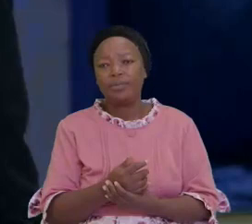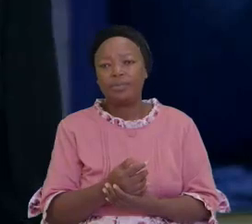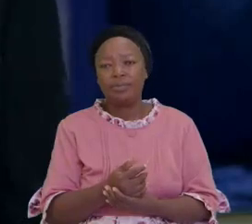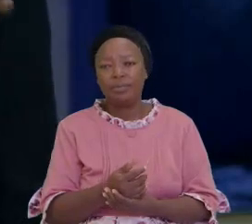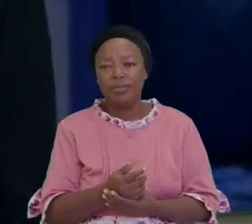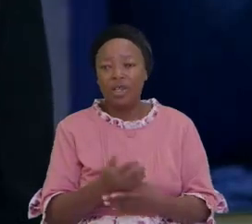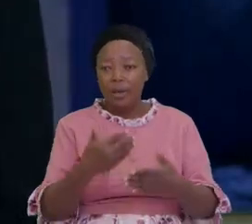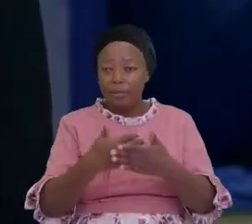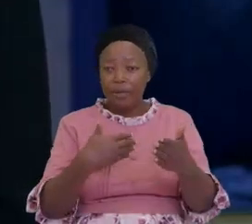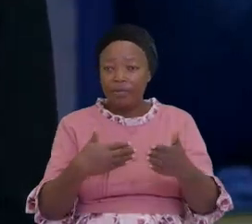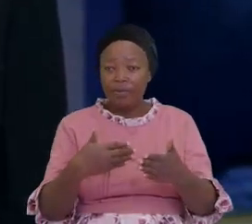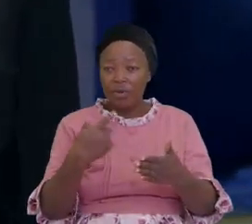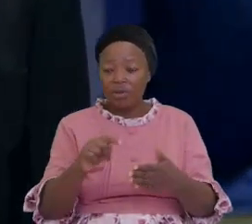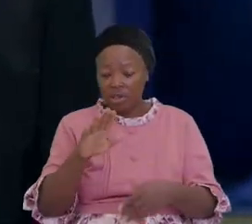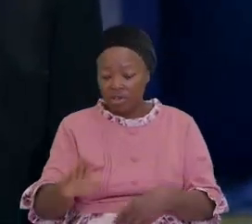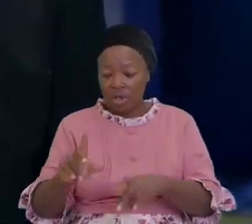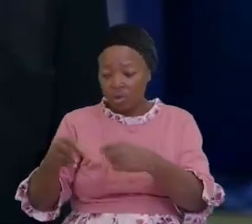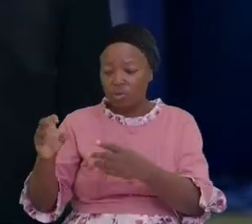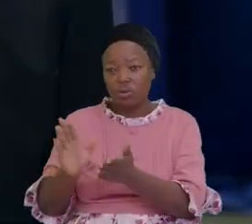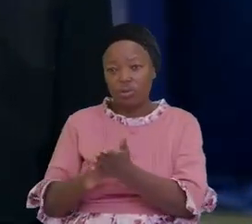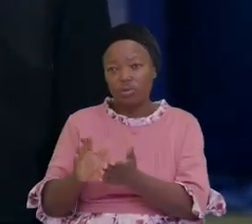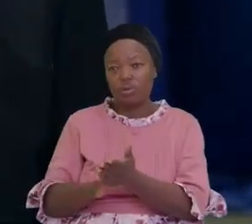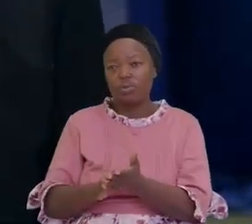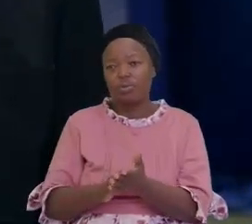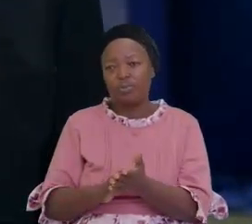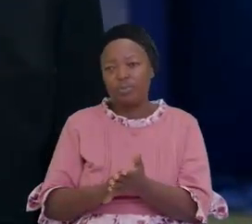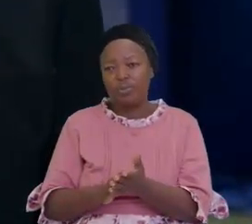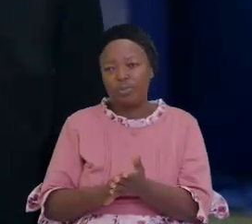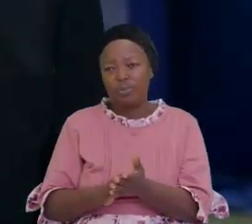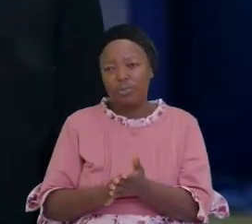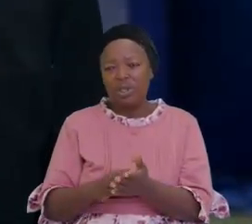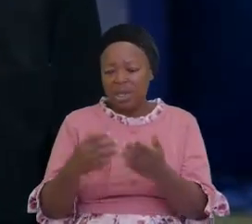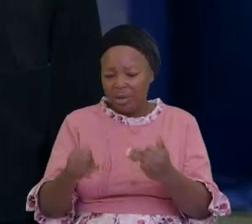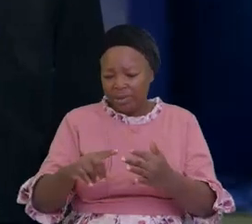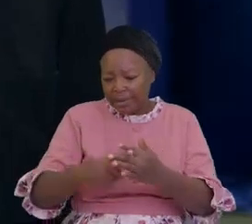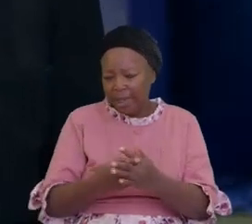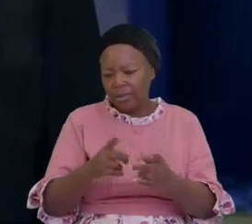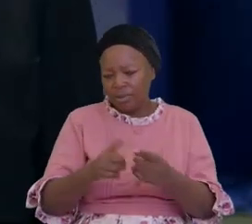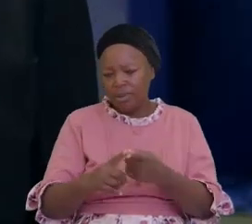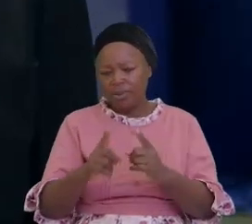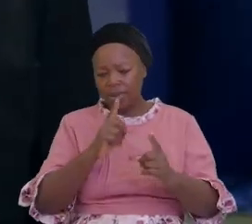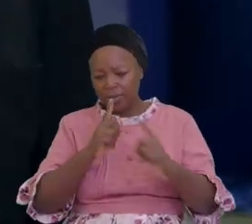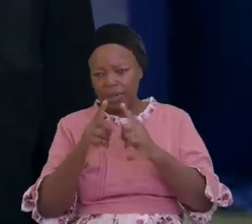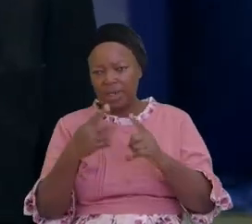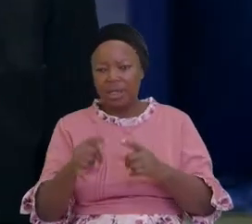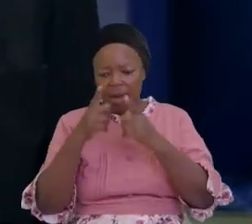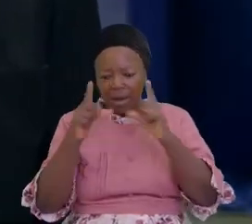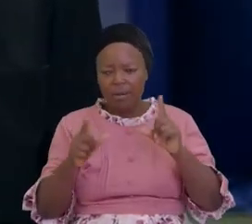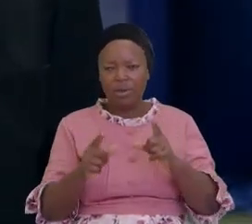Before the child goes to school, he's already speaking the language fluently.